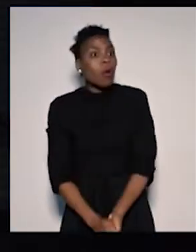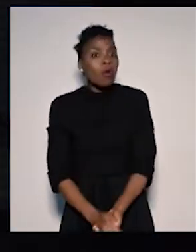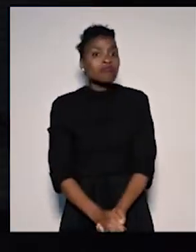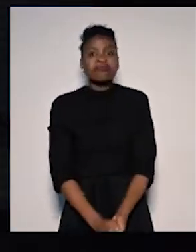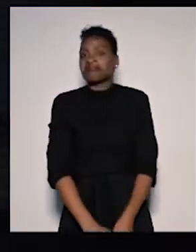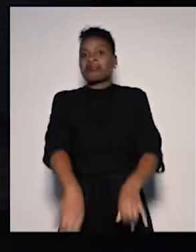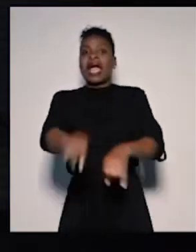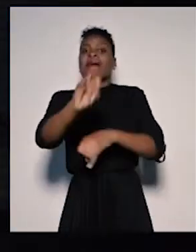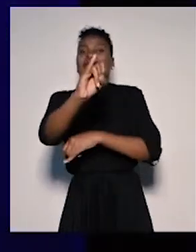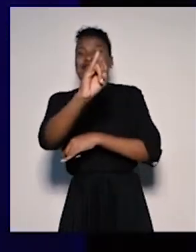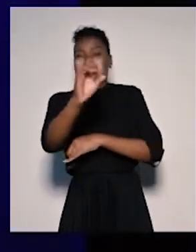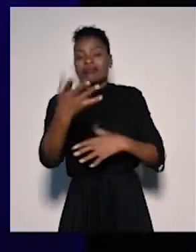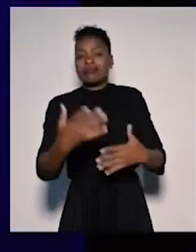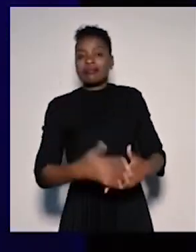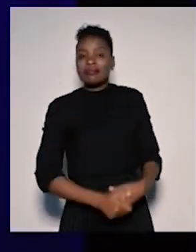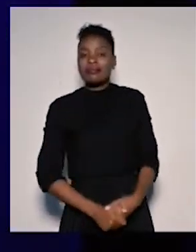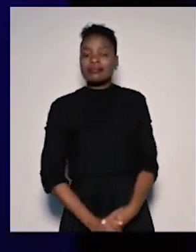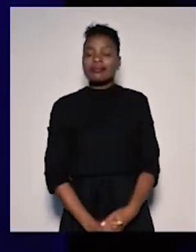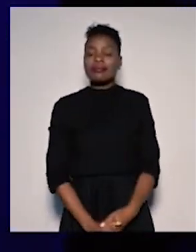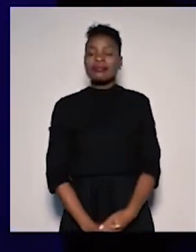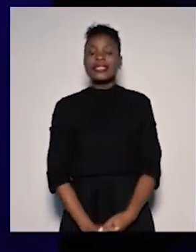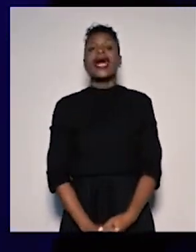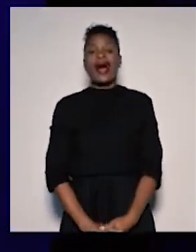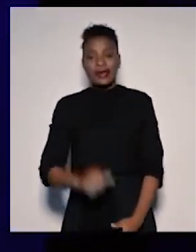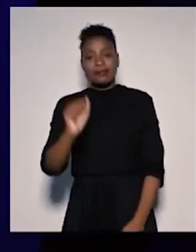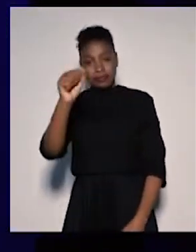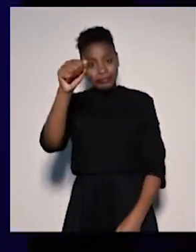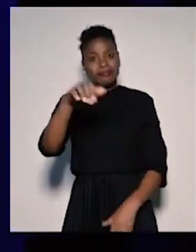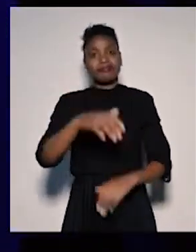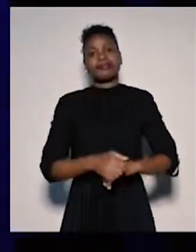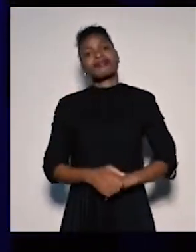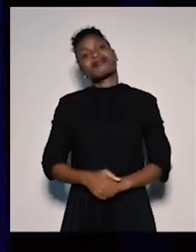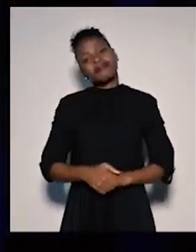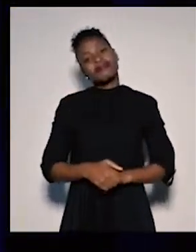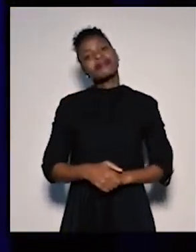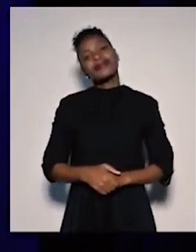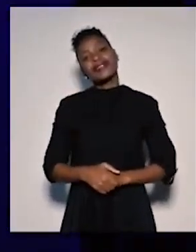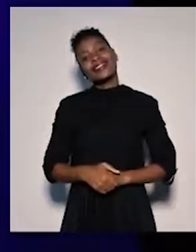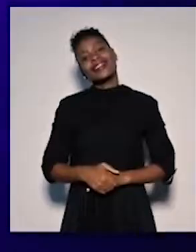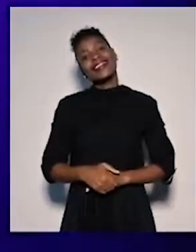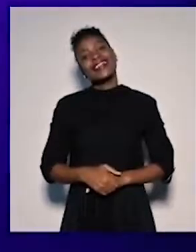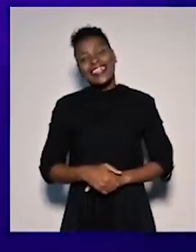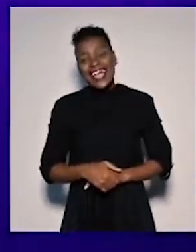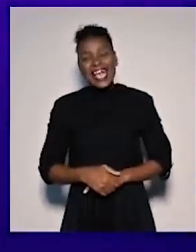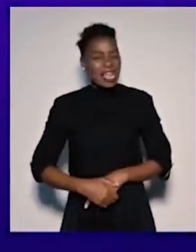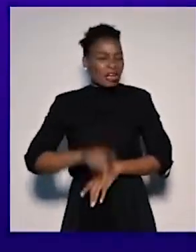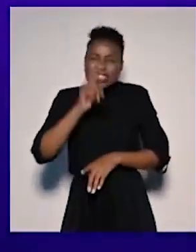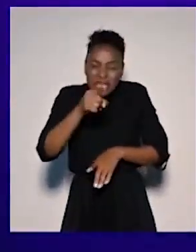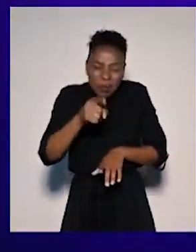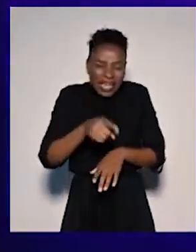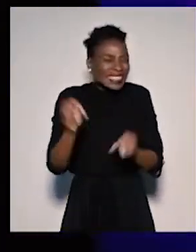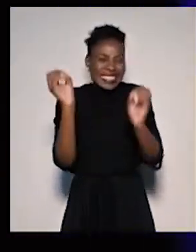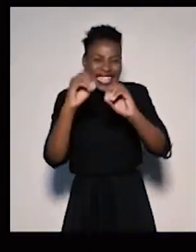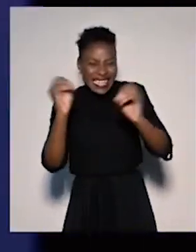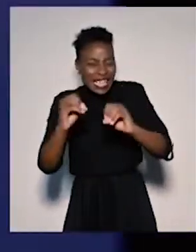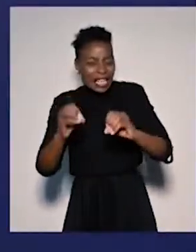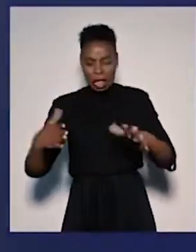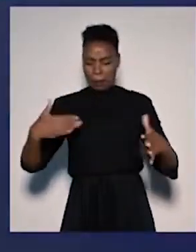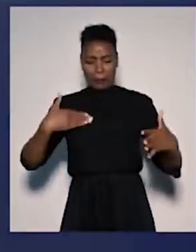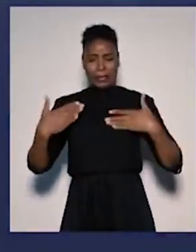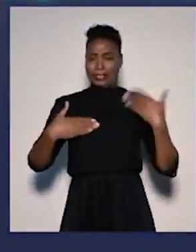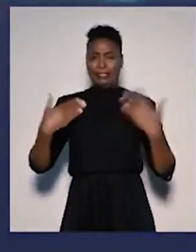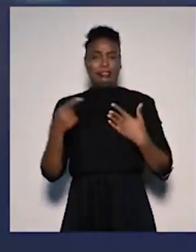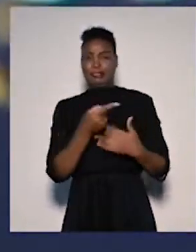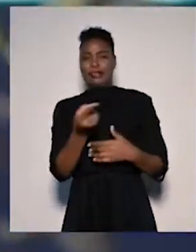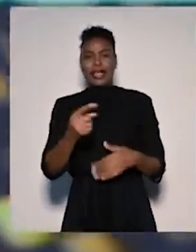lane. Kelas 8, you curse 8. They break your heart. They are not pleasing to you. You